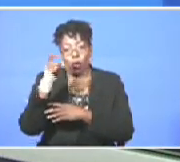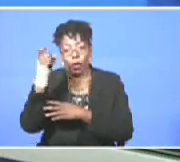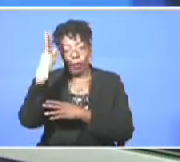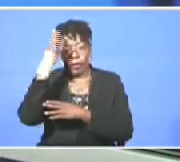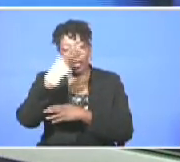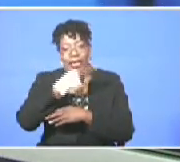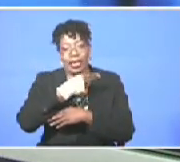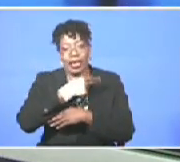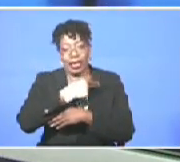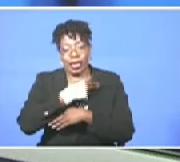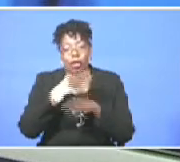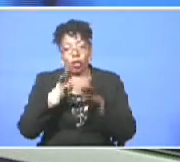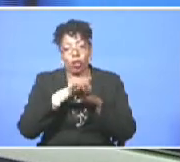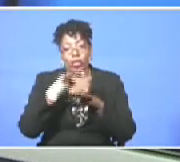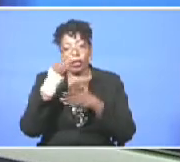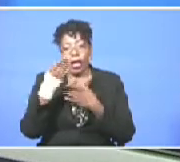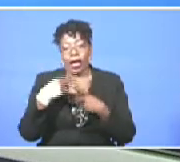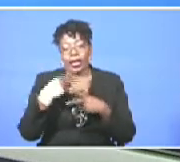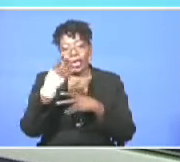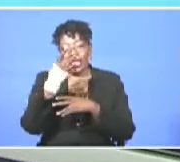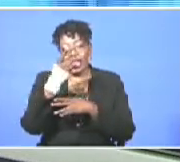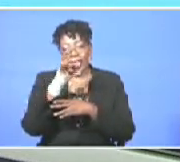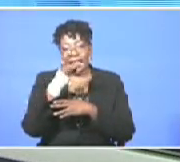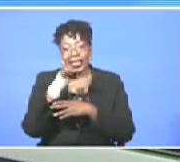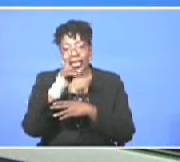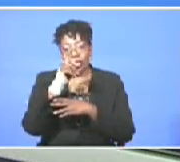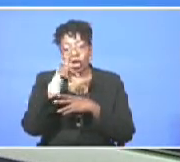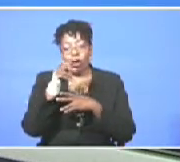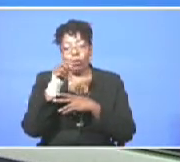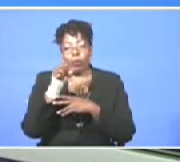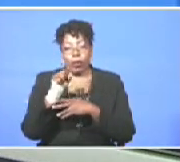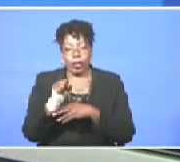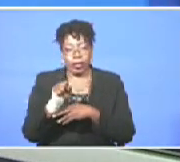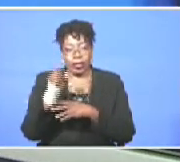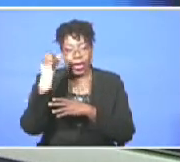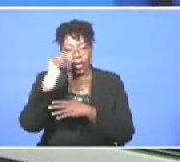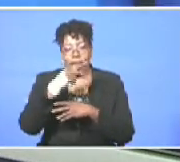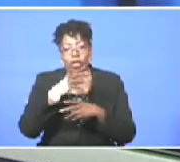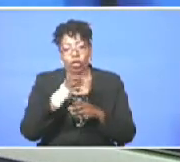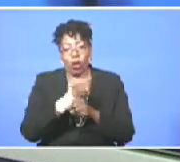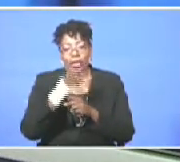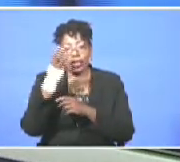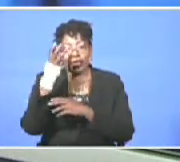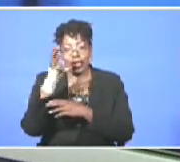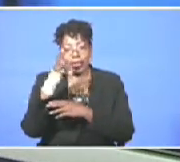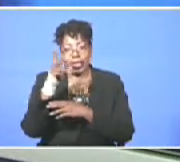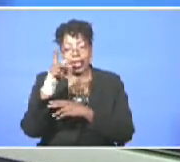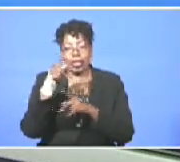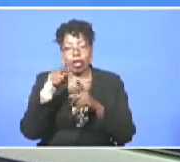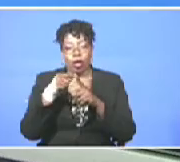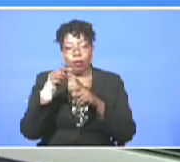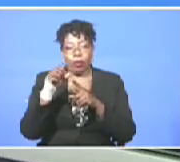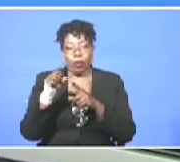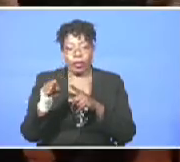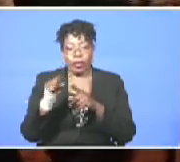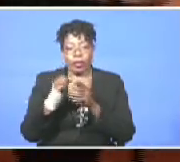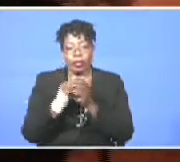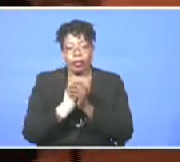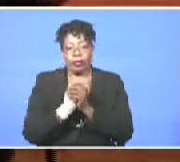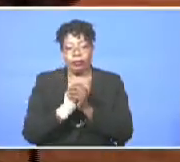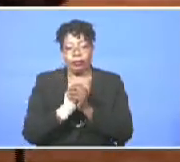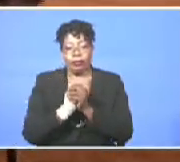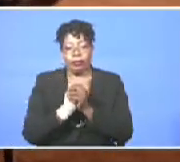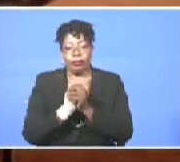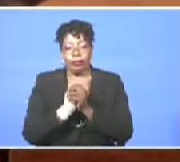Hield closing with 18 points and 6 rebounds. Ayton netted 16 points and 9 rebounds in the loss.